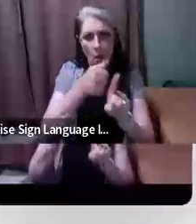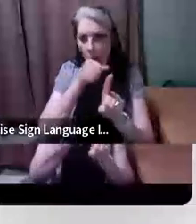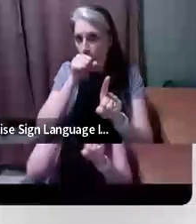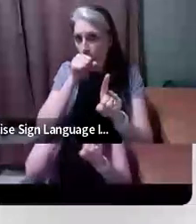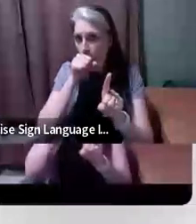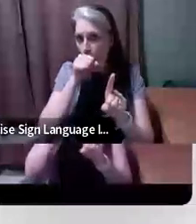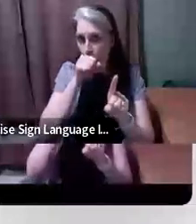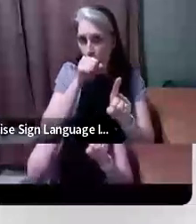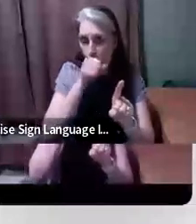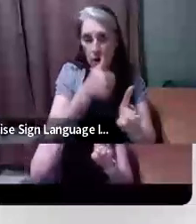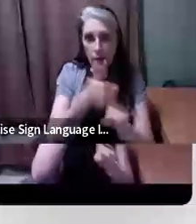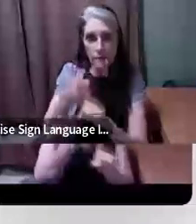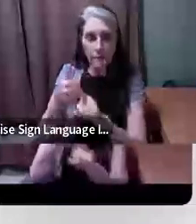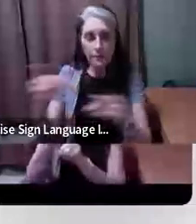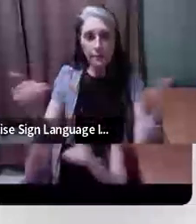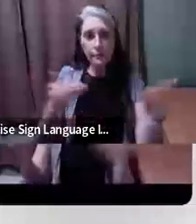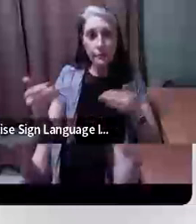little introduction with your name,